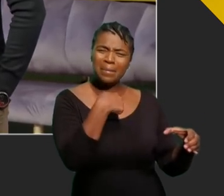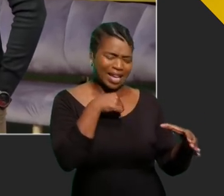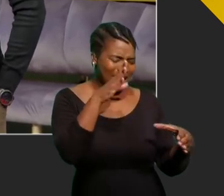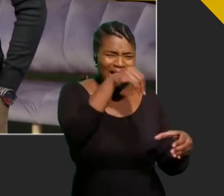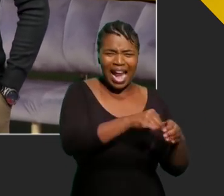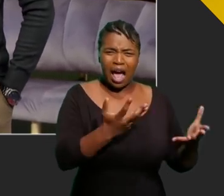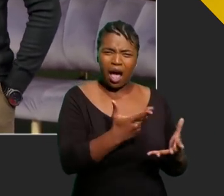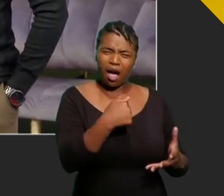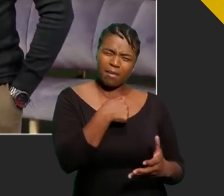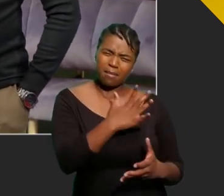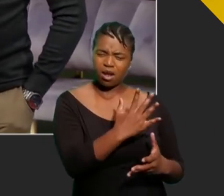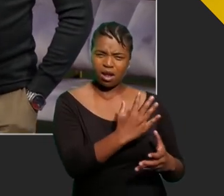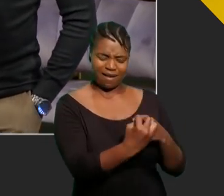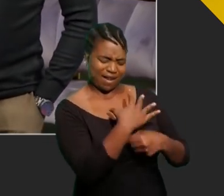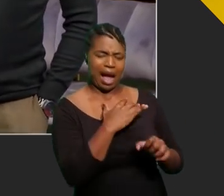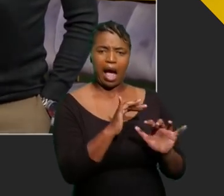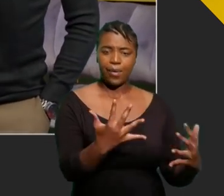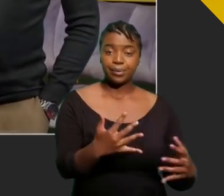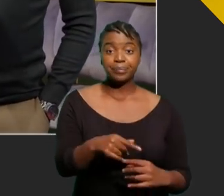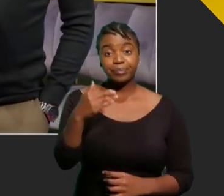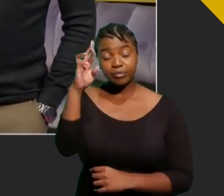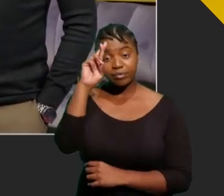Well, I can tell you, kancane nje, ukuthi think about the Truth and